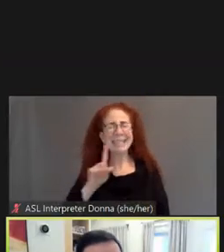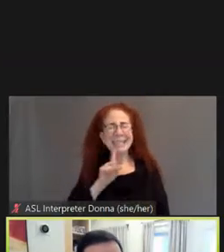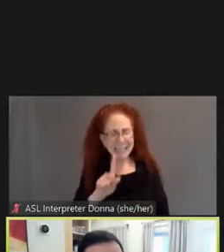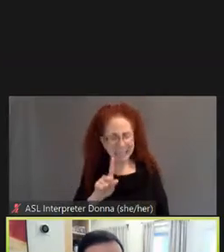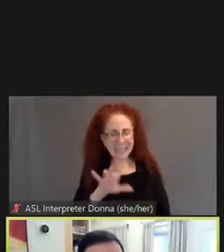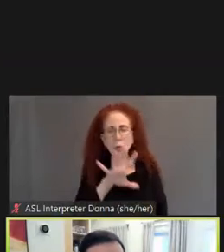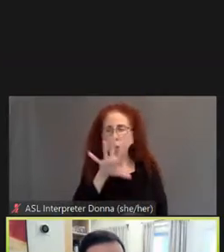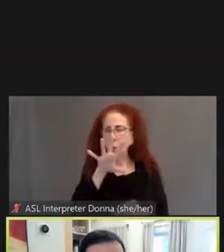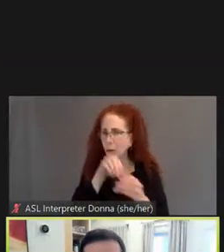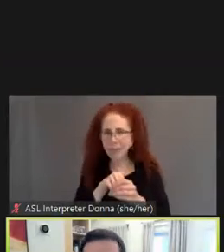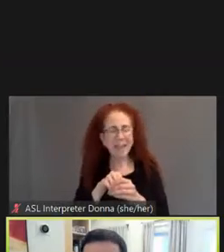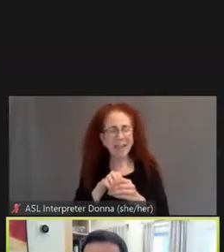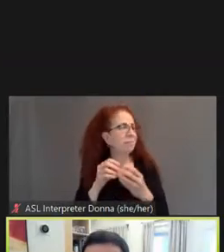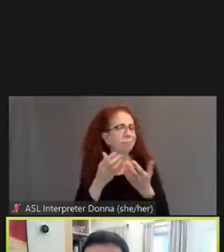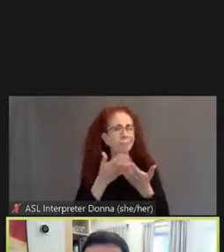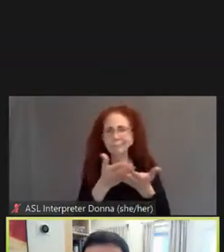within